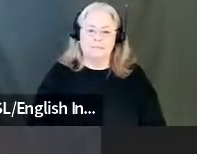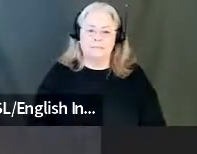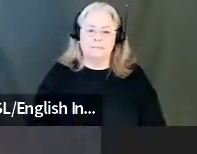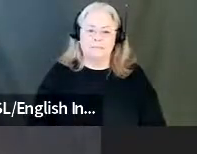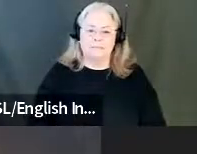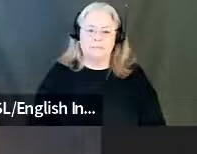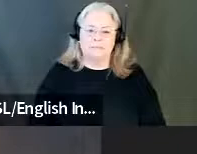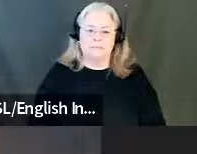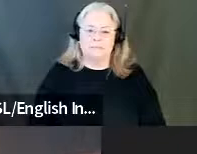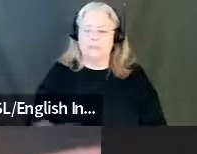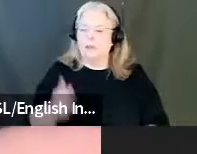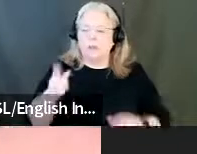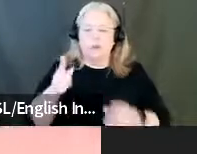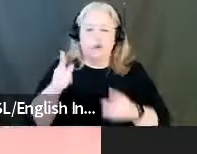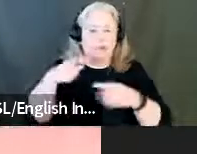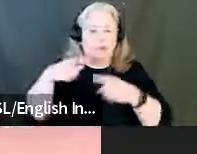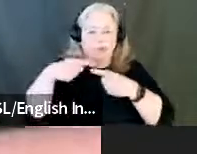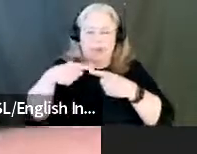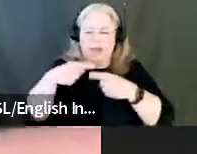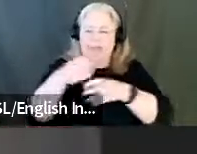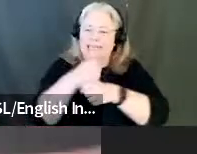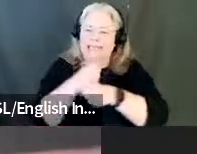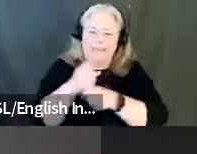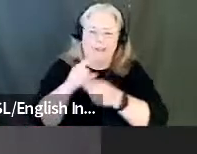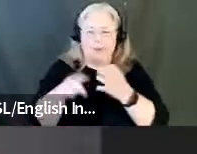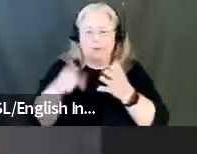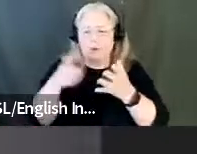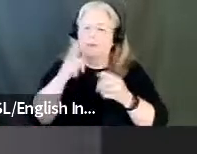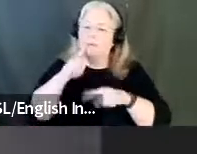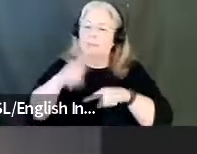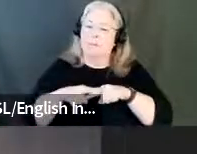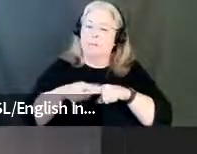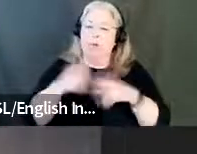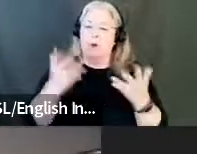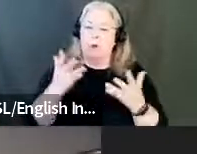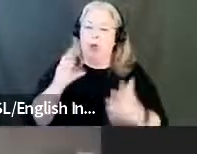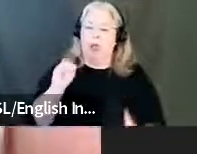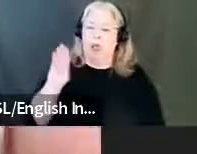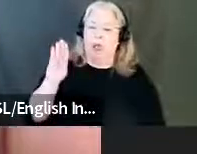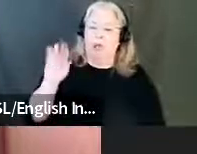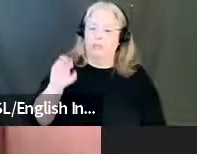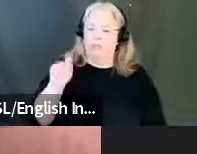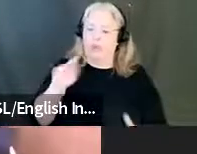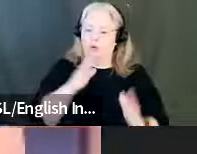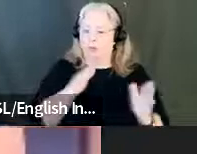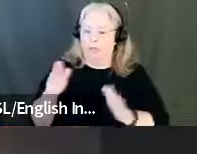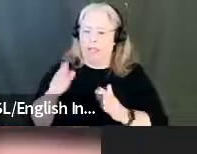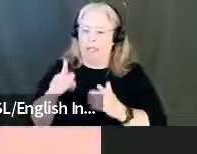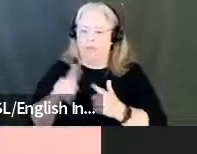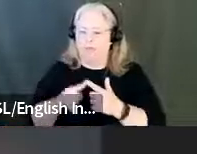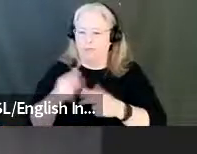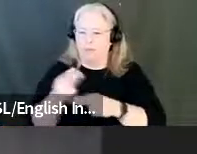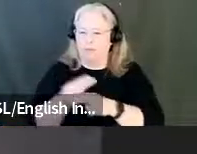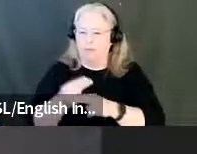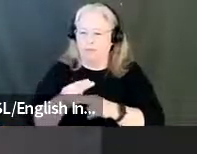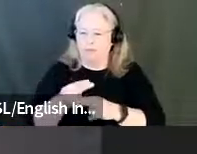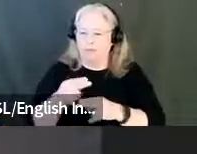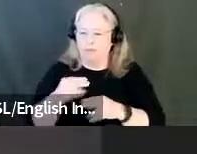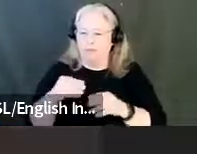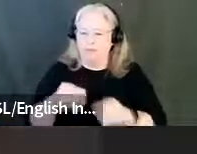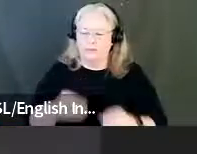And you can roll it as tight as you want depending upon the object that you're planning to put inside there, right? And